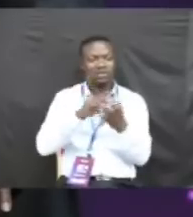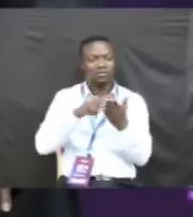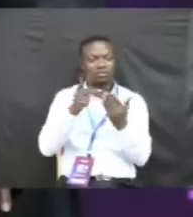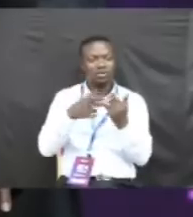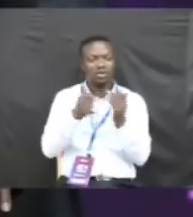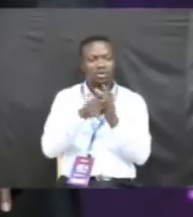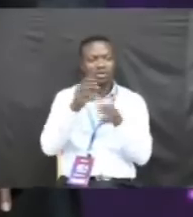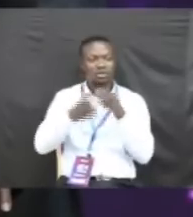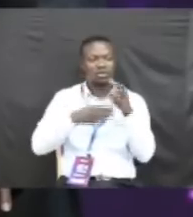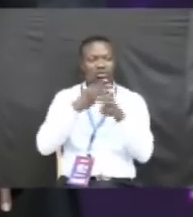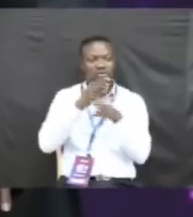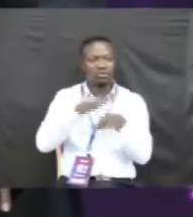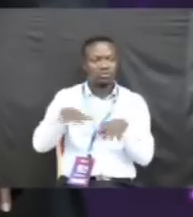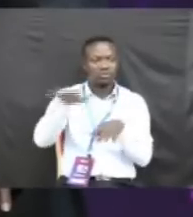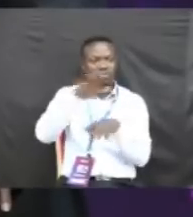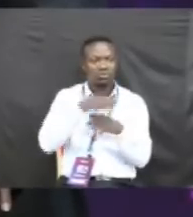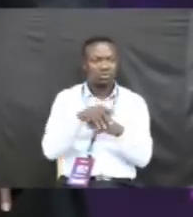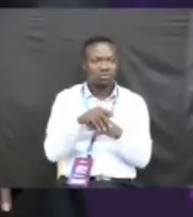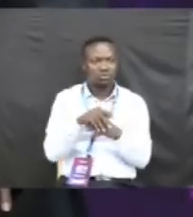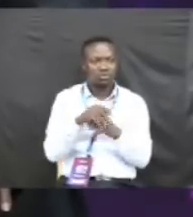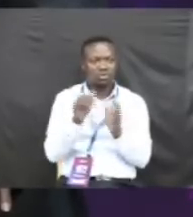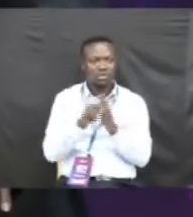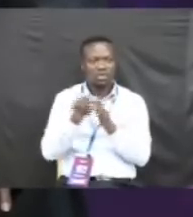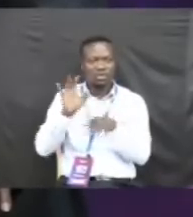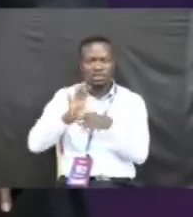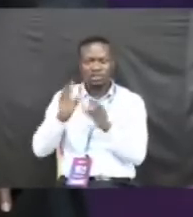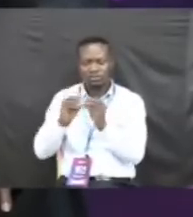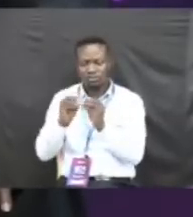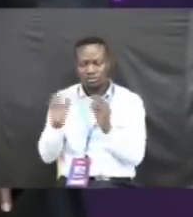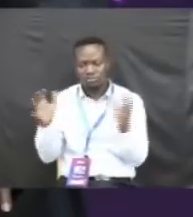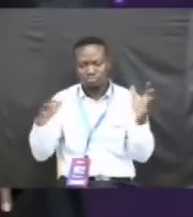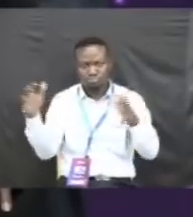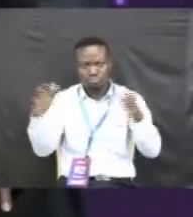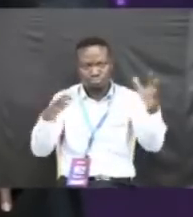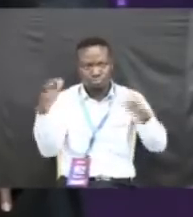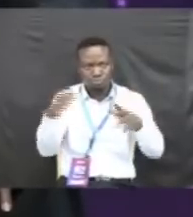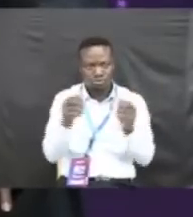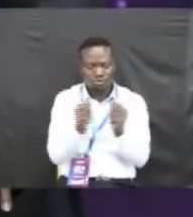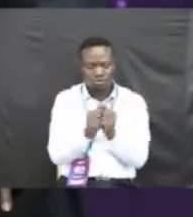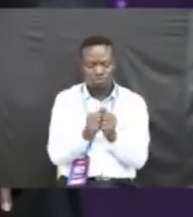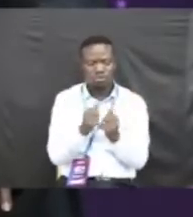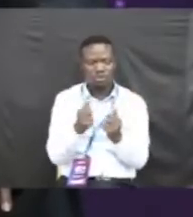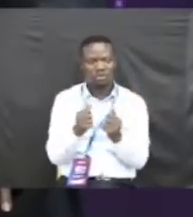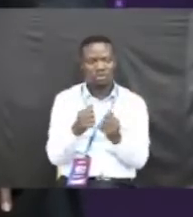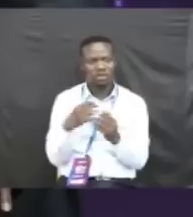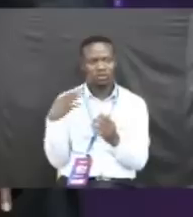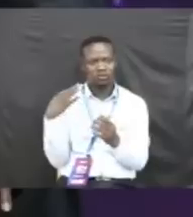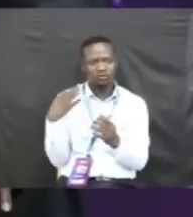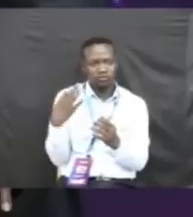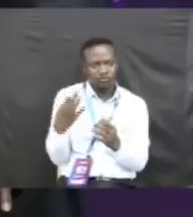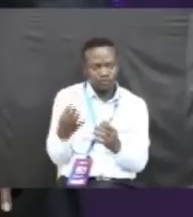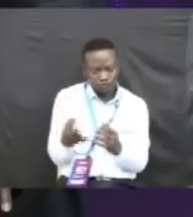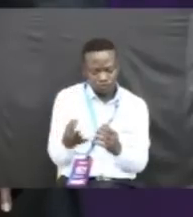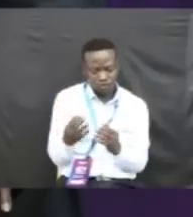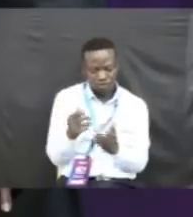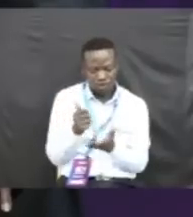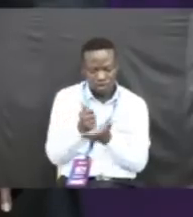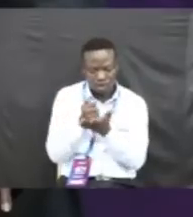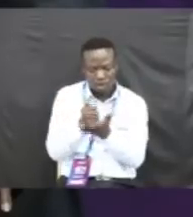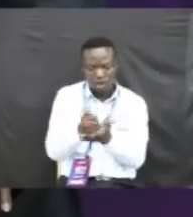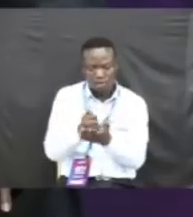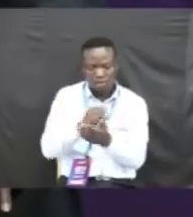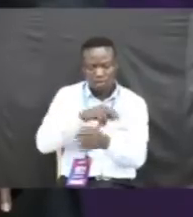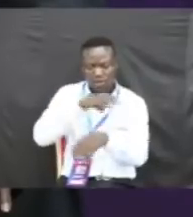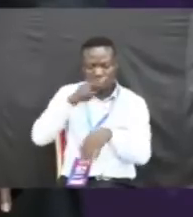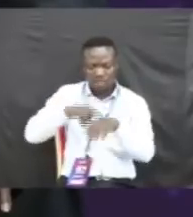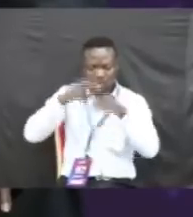the world as church denominations gather together with fresh commitment to see the nations reached